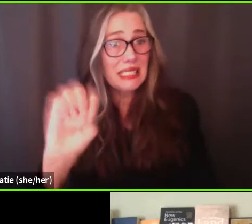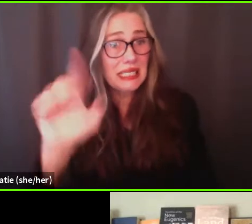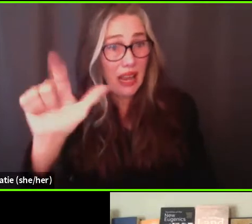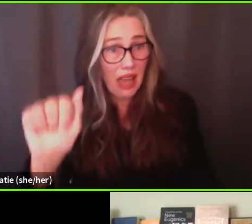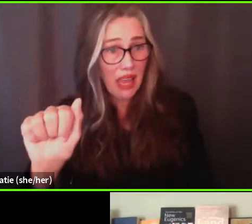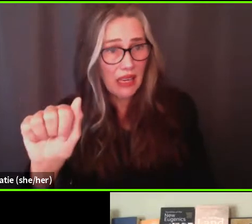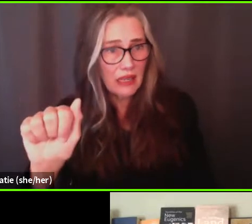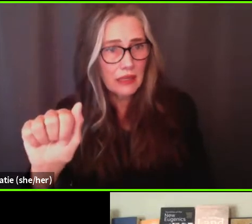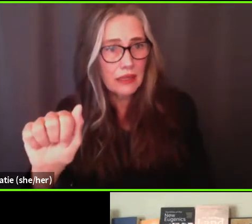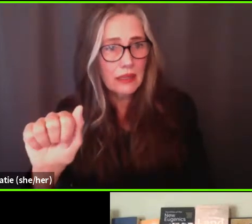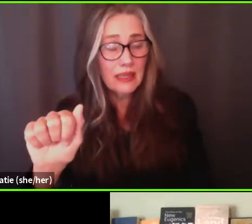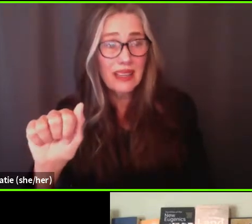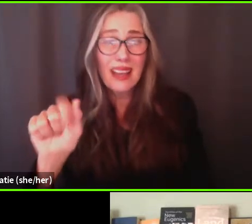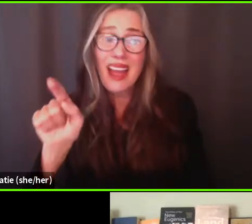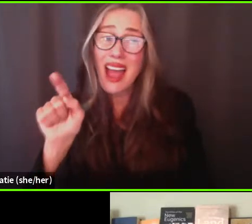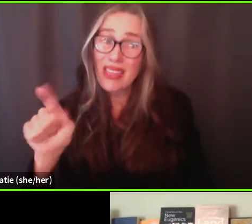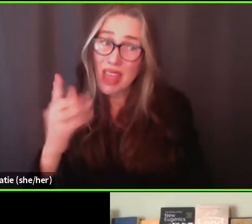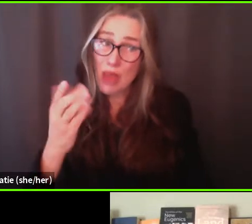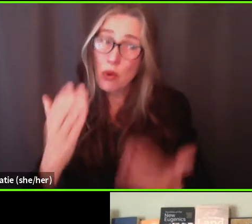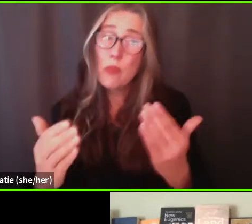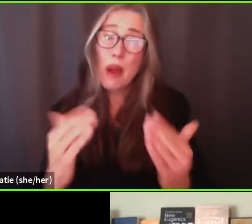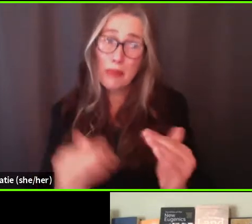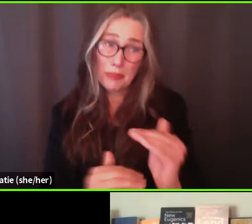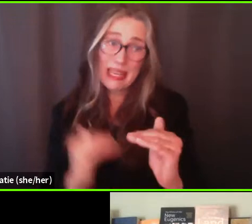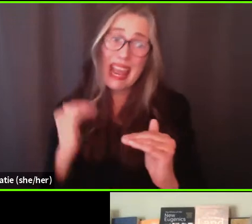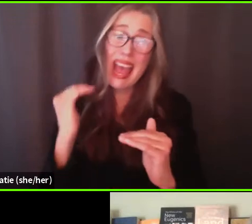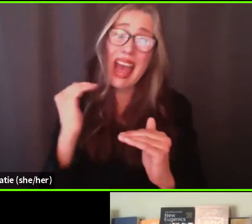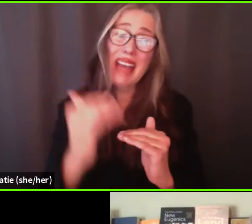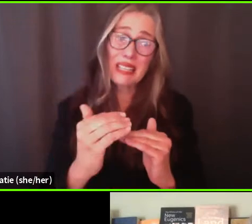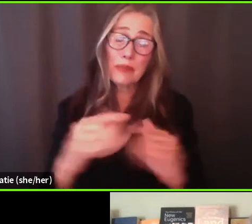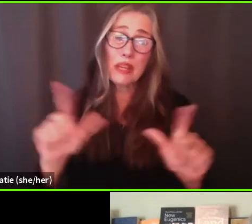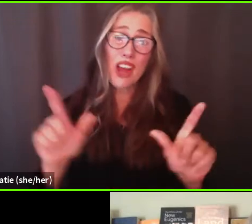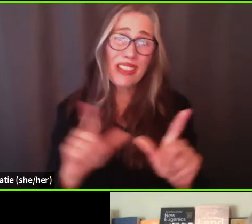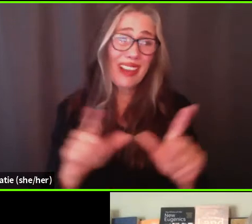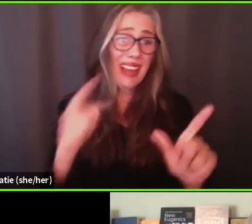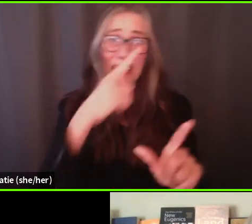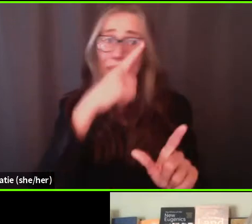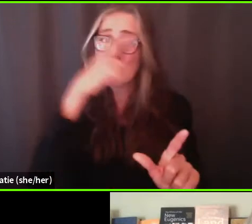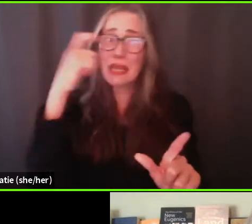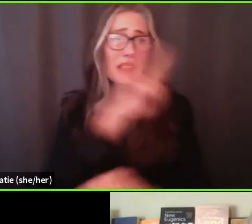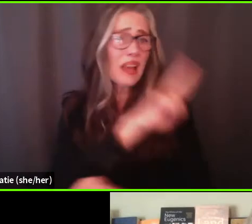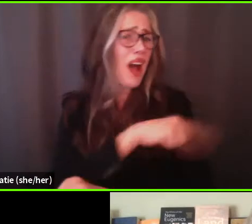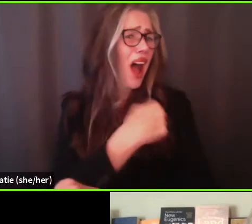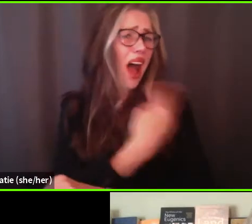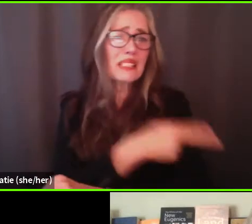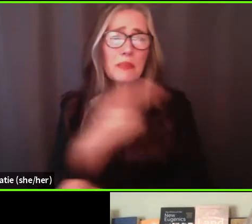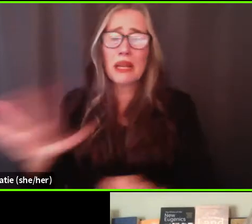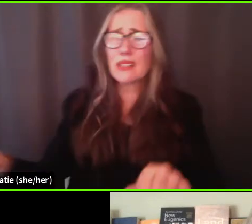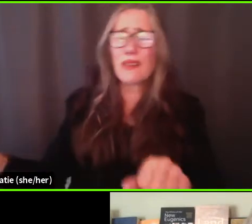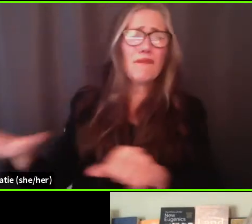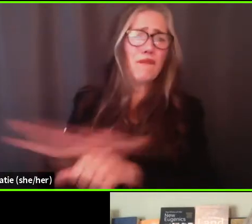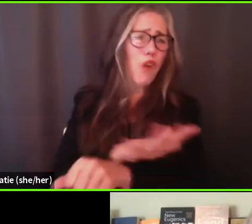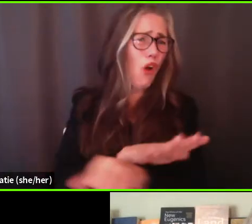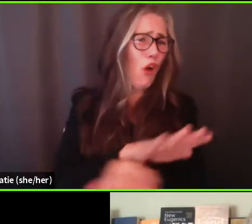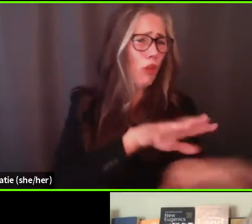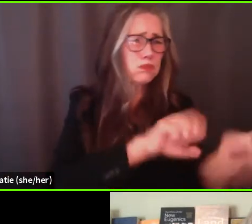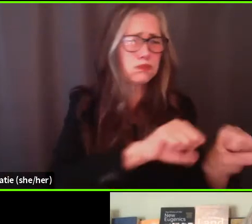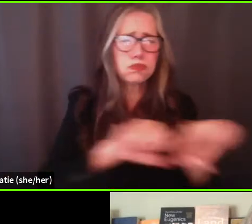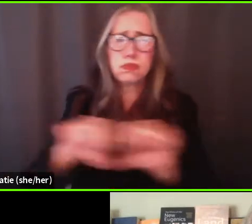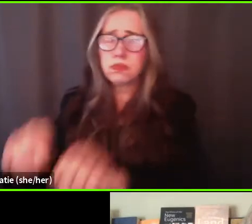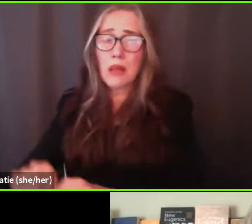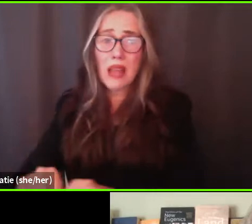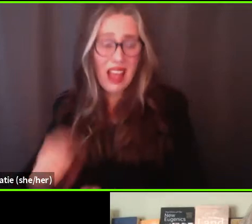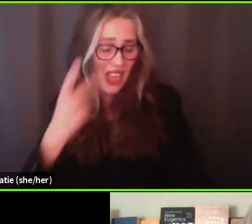acting beyond their licensure because the hospitals are so overwhelmed they took one look at her prison